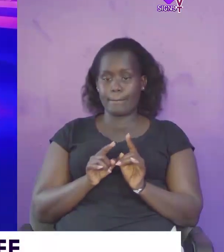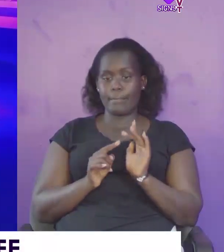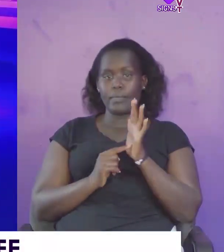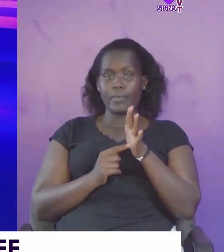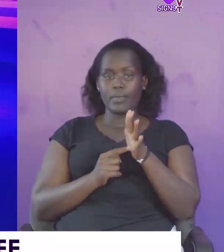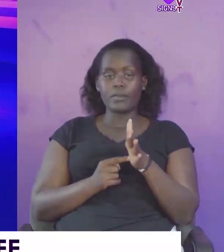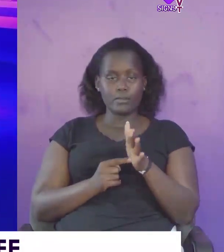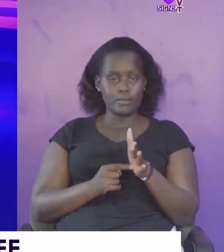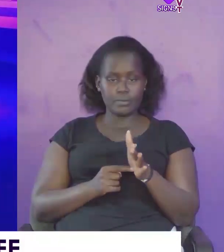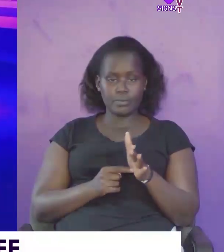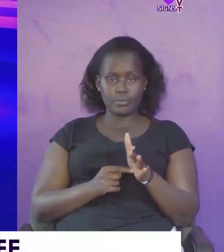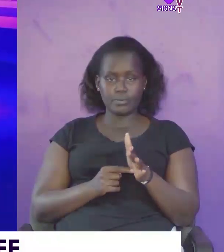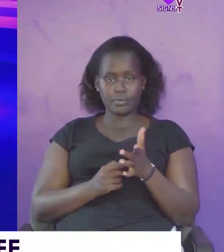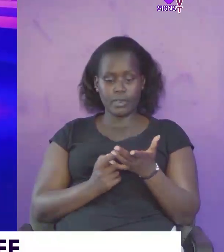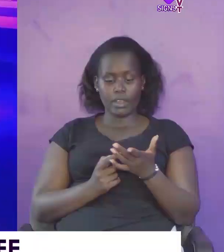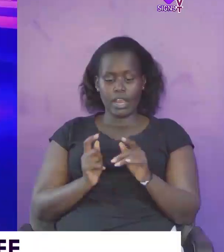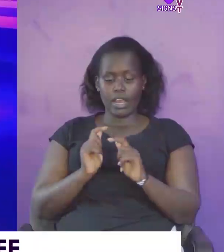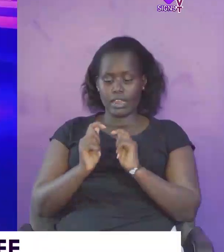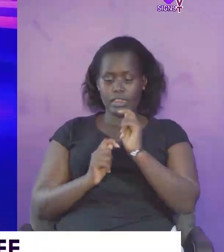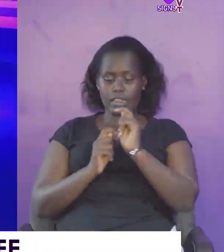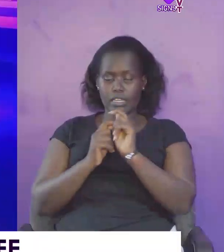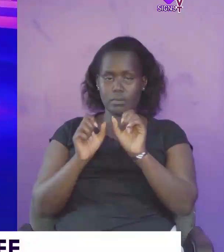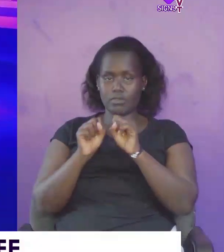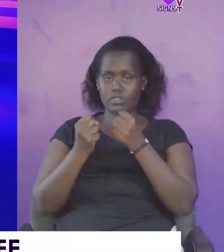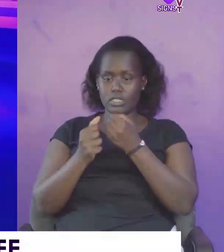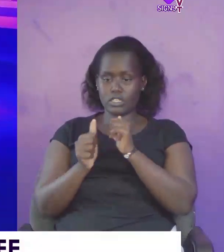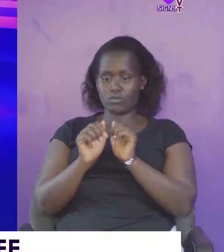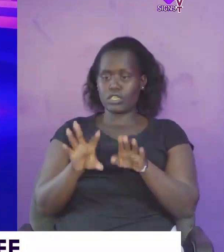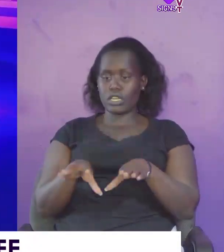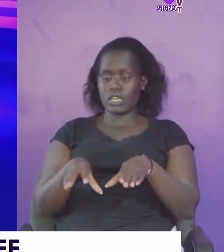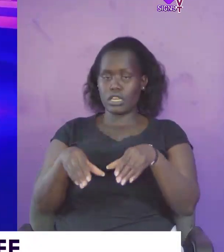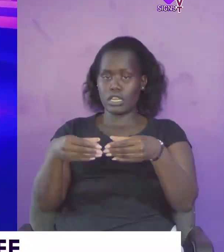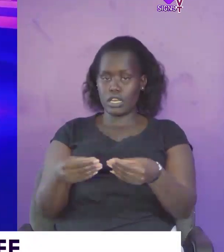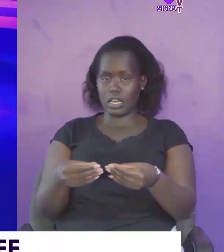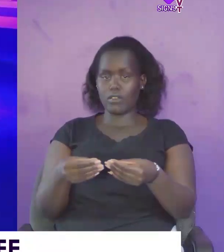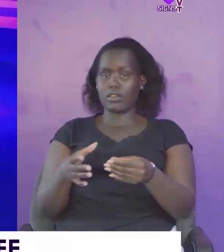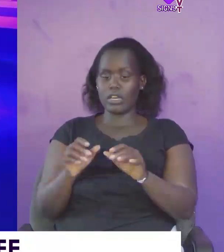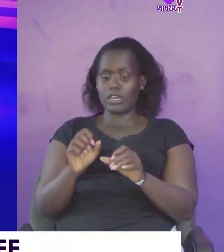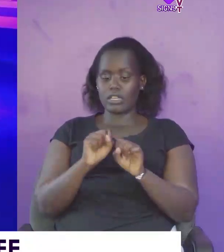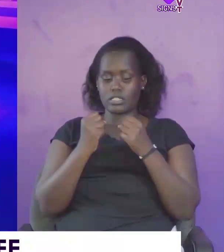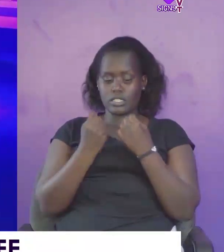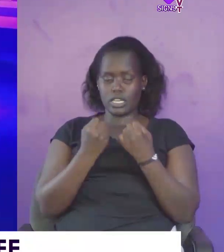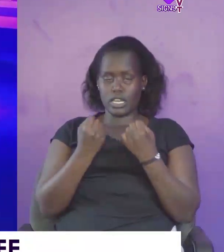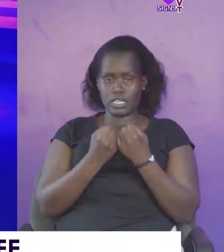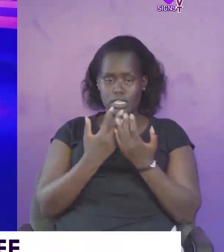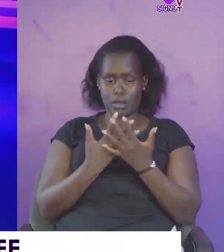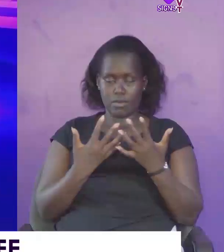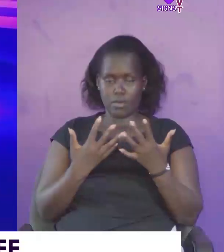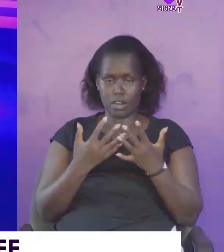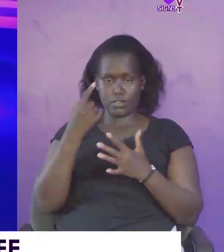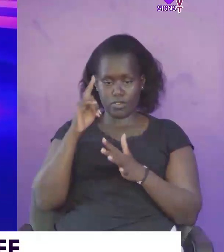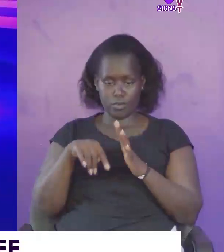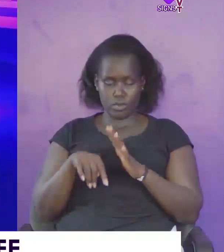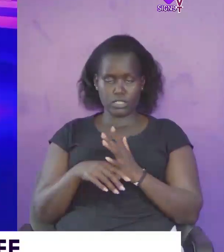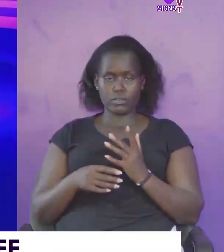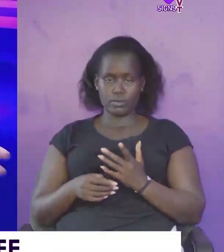reflects upon the kind of society that they produce, because the kind of the society is a product of